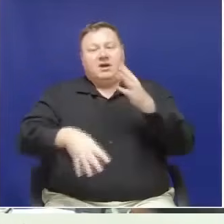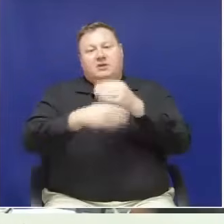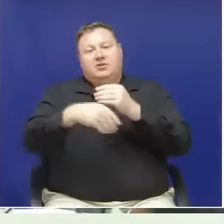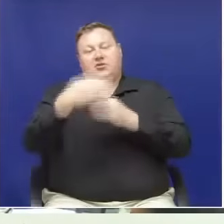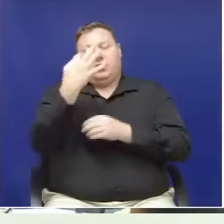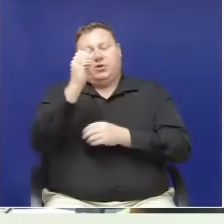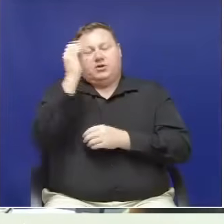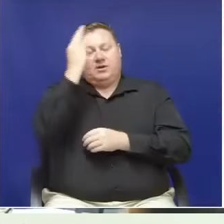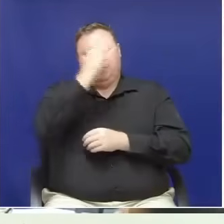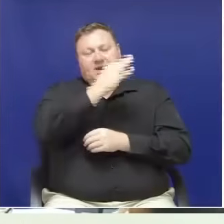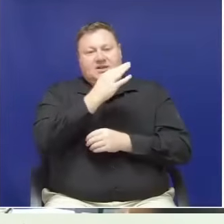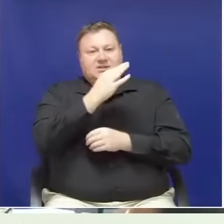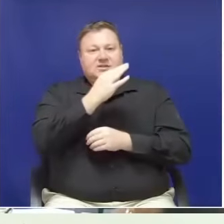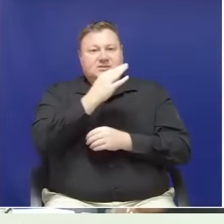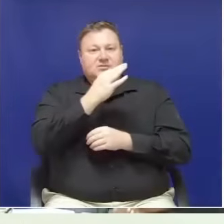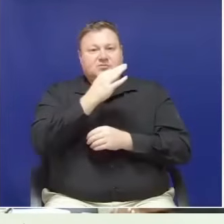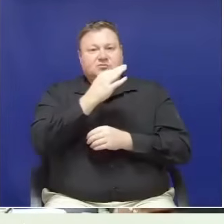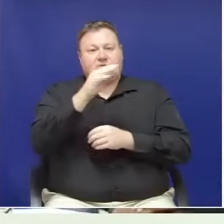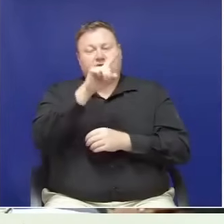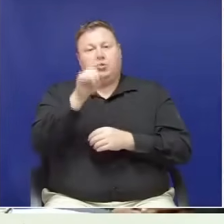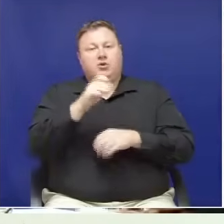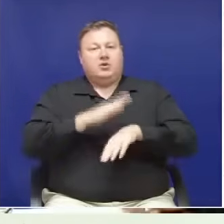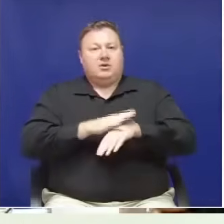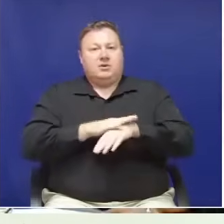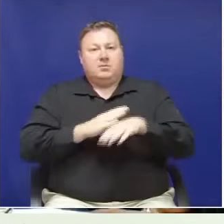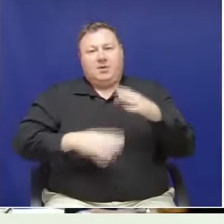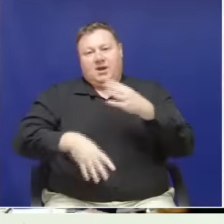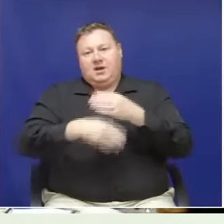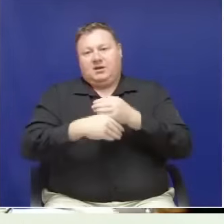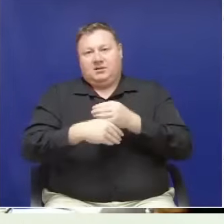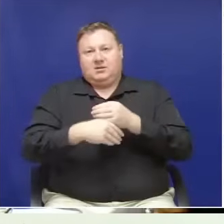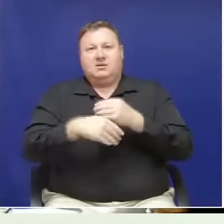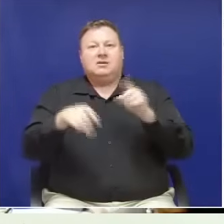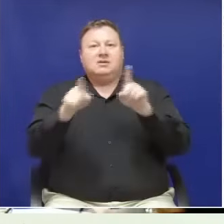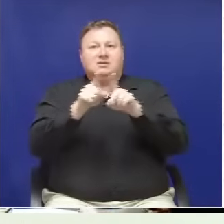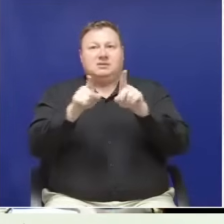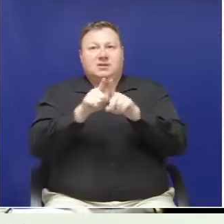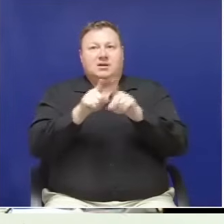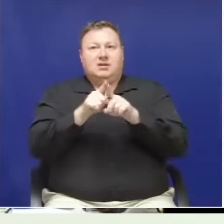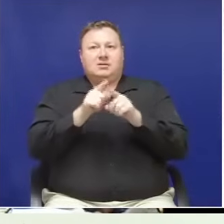today's question time for this purpose, as provided for in terms of Rule